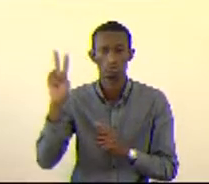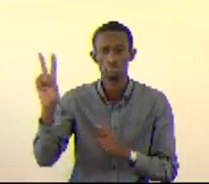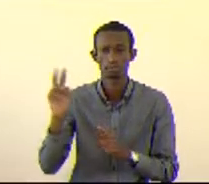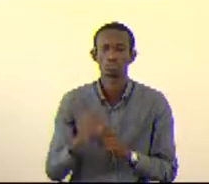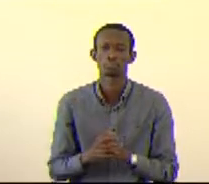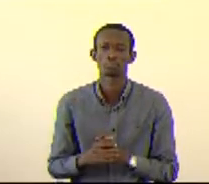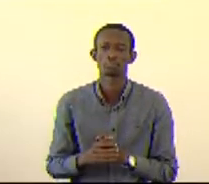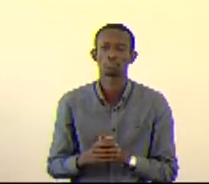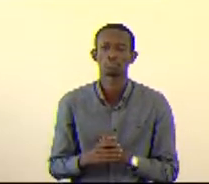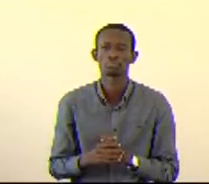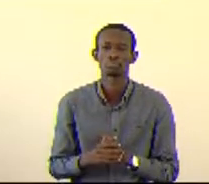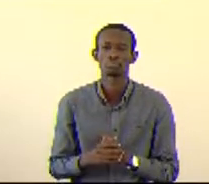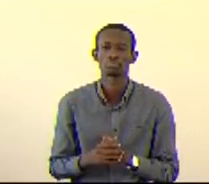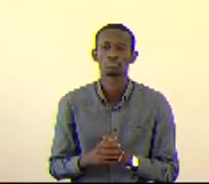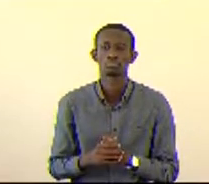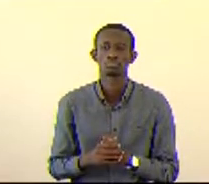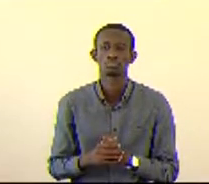A current of